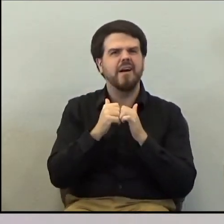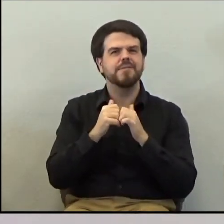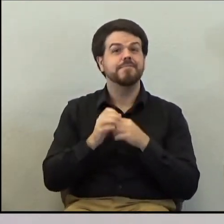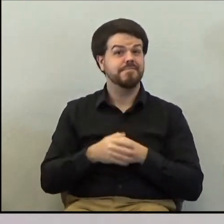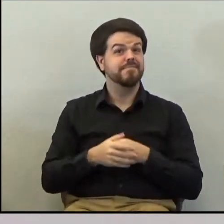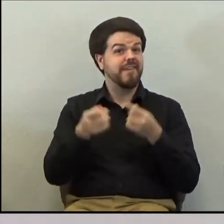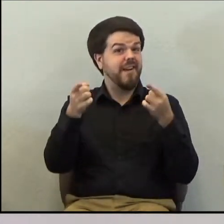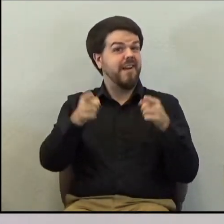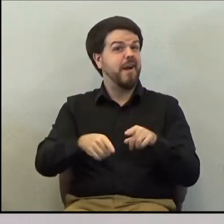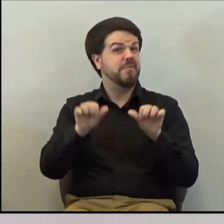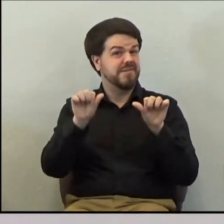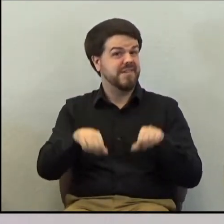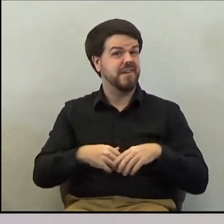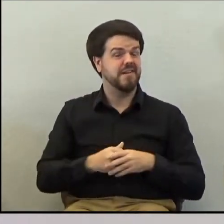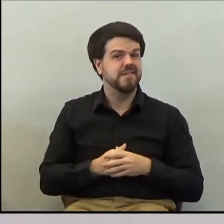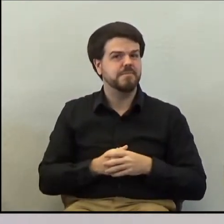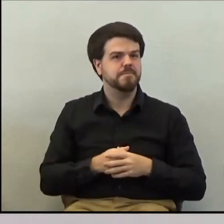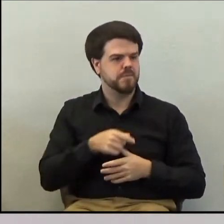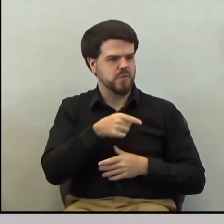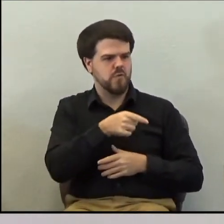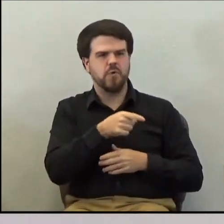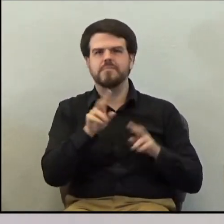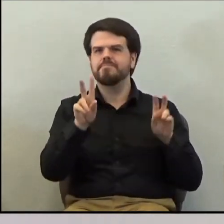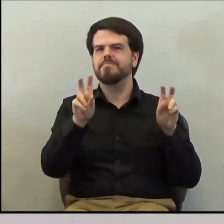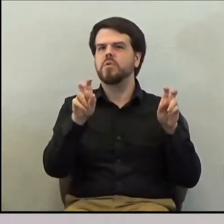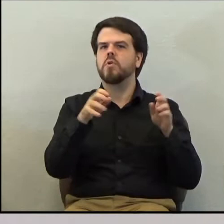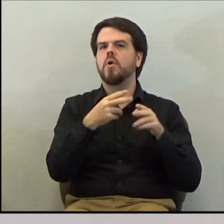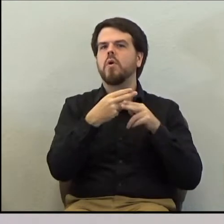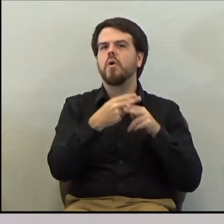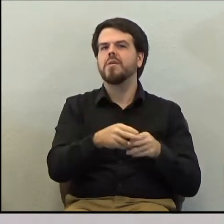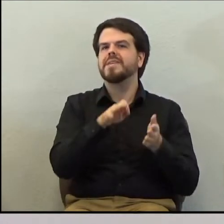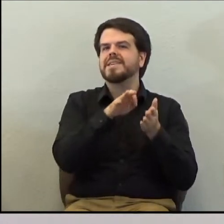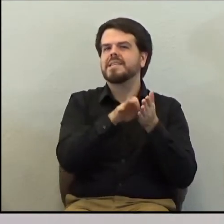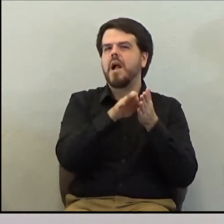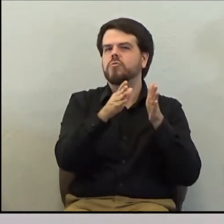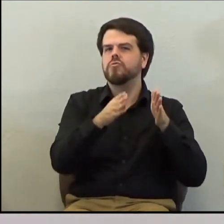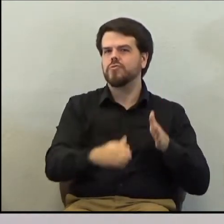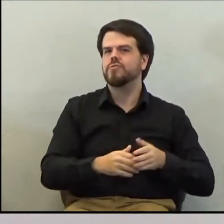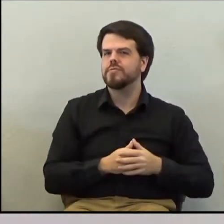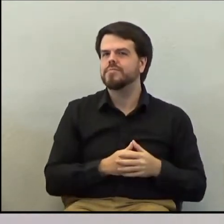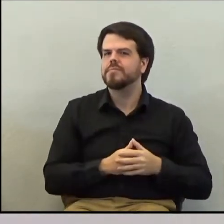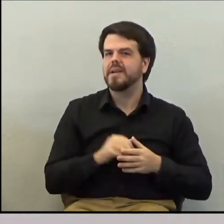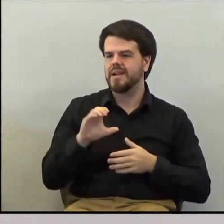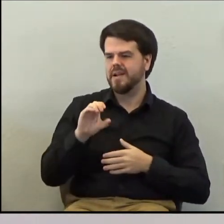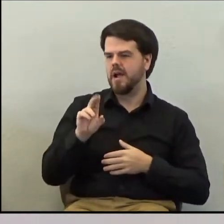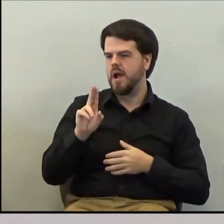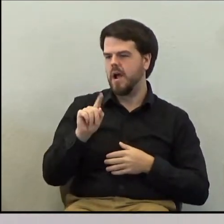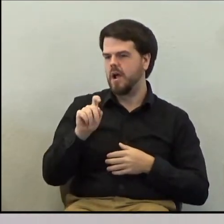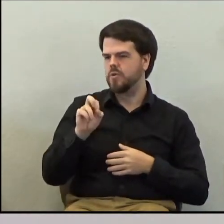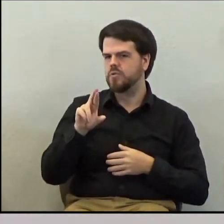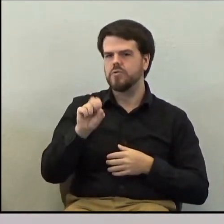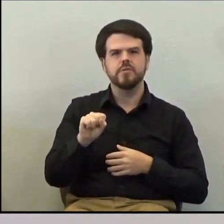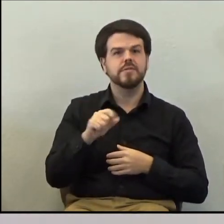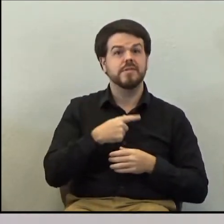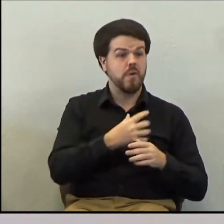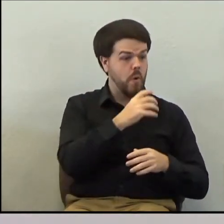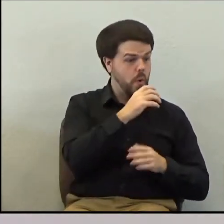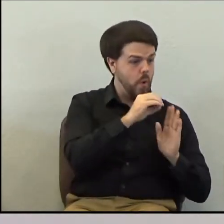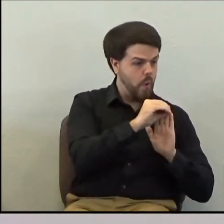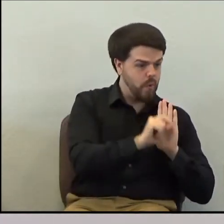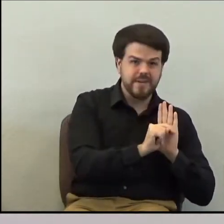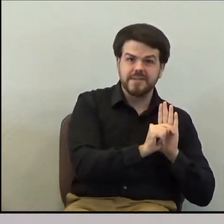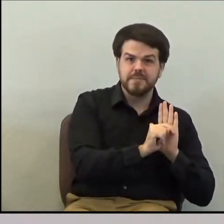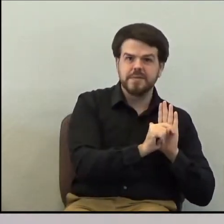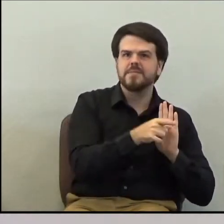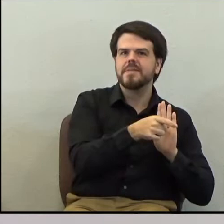It can happen. And so these counters, that's what they were called. They called them these people who copied the Old Testament by